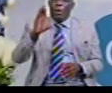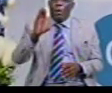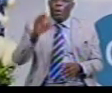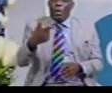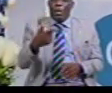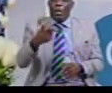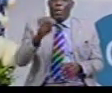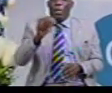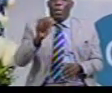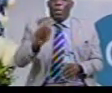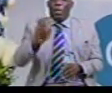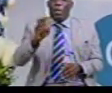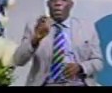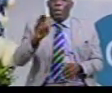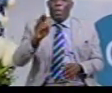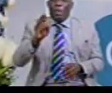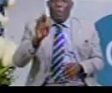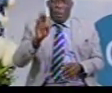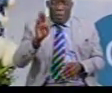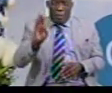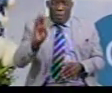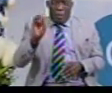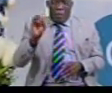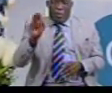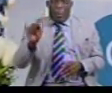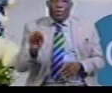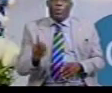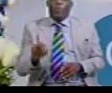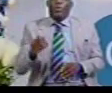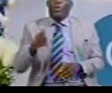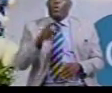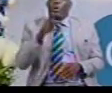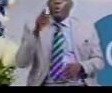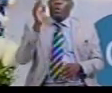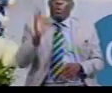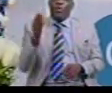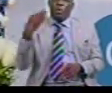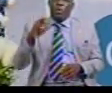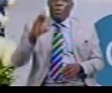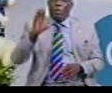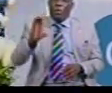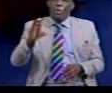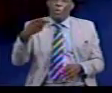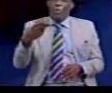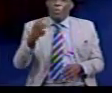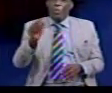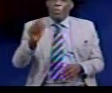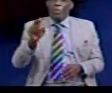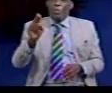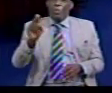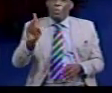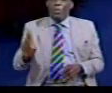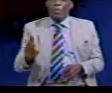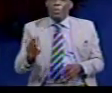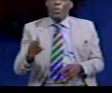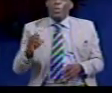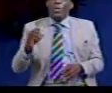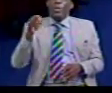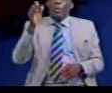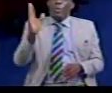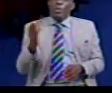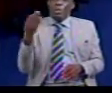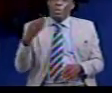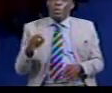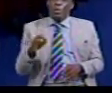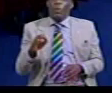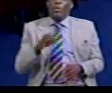here. Le pasteur de Chad the pastor of Democratic Republic of Congo is here. Le pasteur the pastor de la of République Central African Republic ici. Is